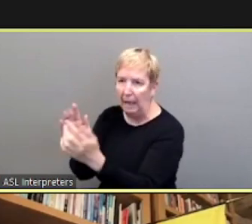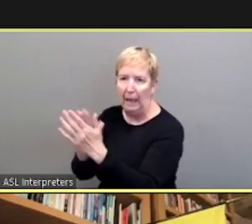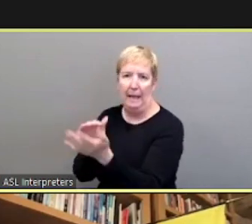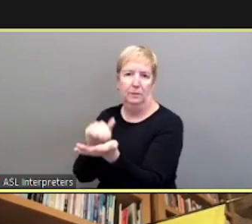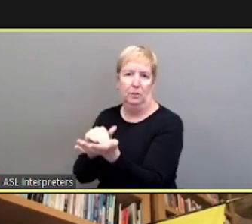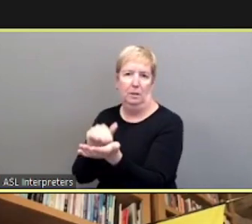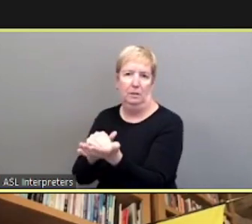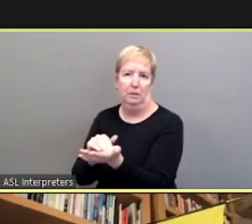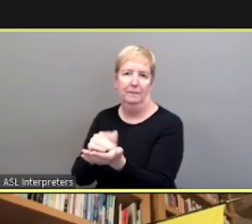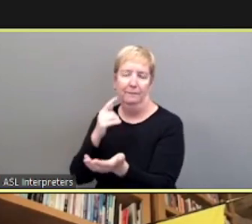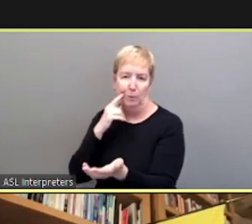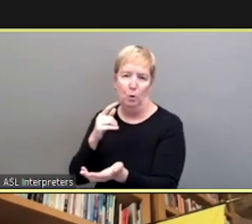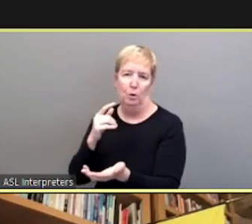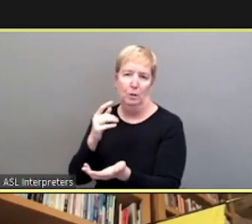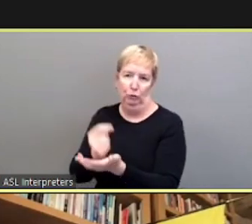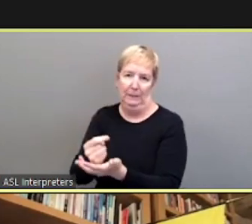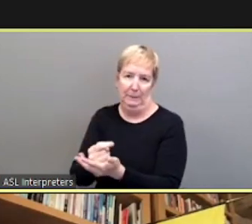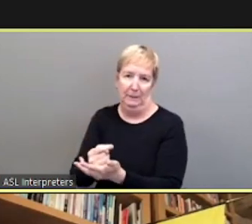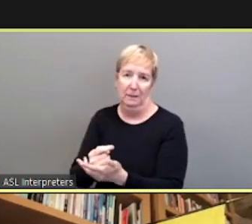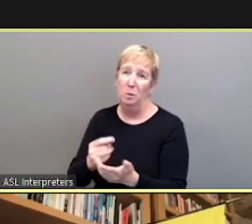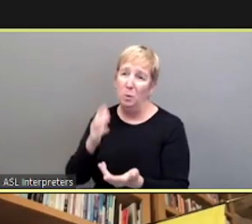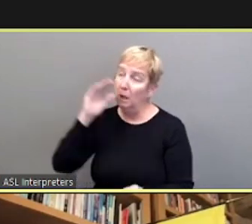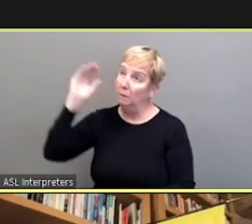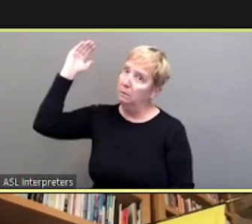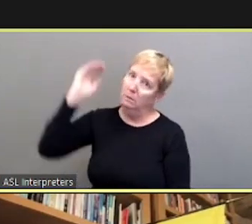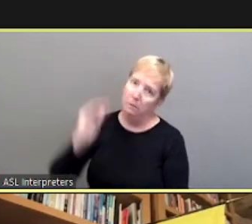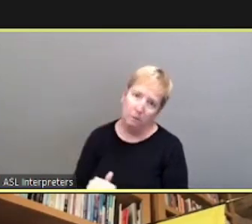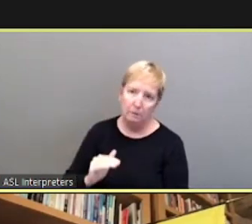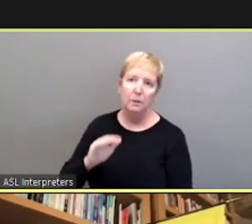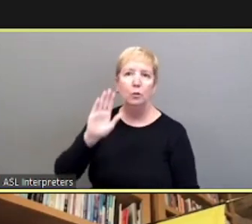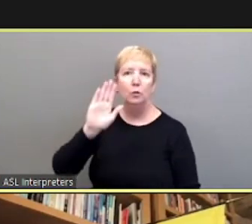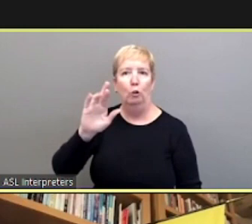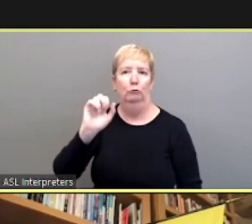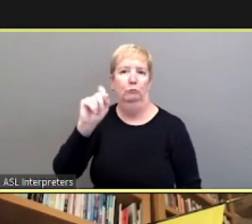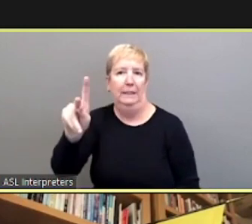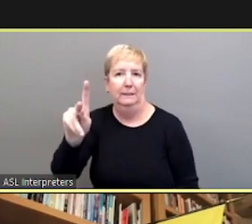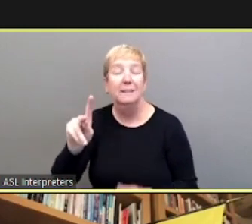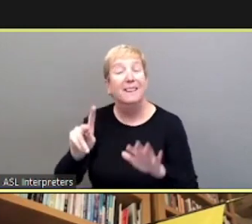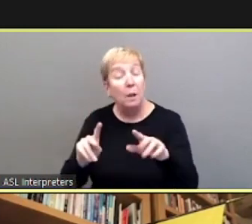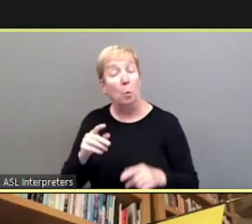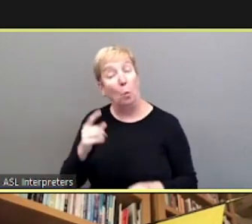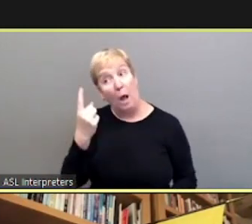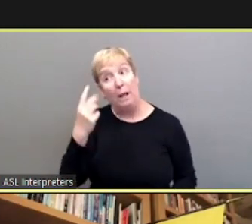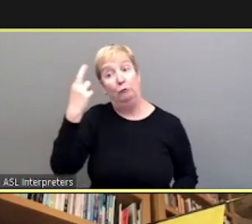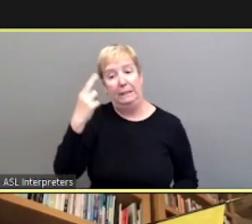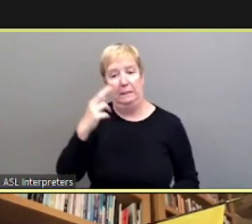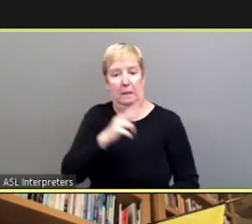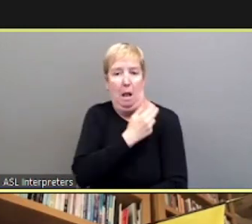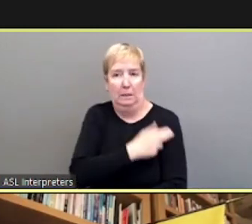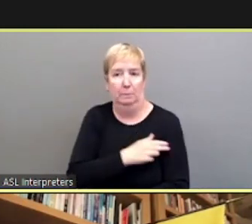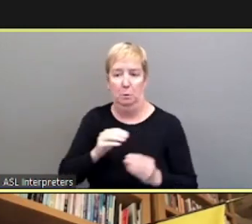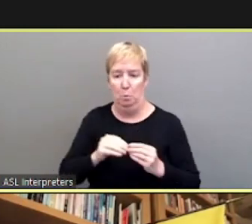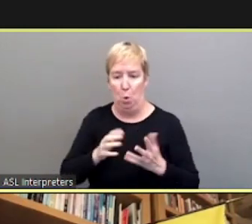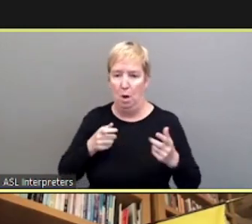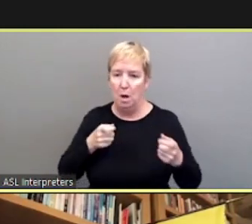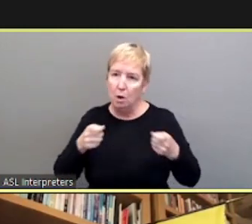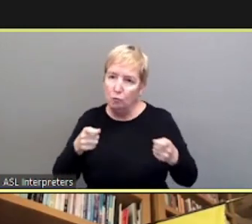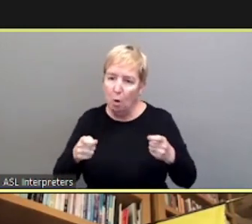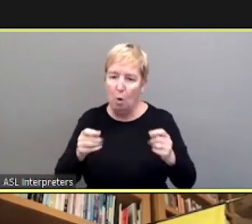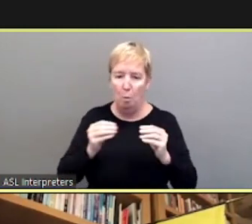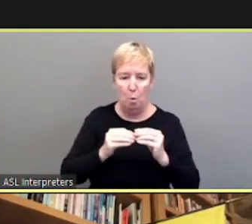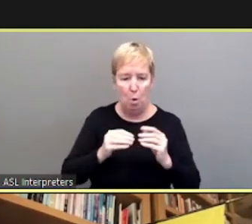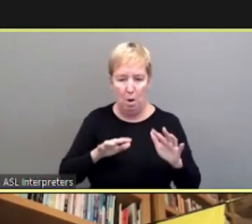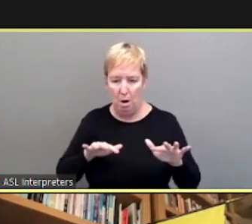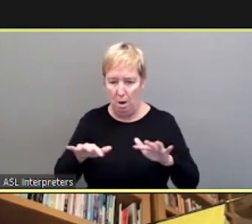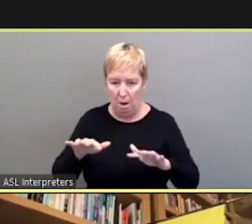by 75%. And we believe that some of the decrease in hospitalizations that we're seeing, not all of it, but some of it is due to people seeking